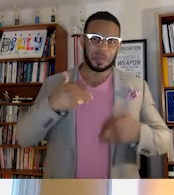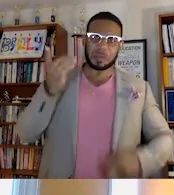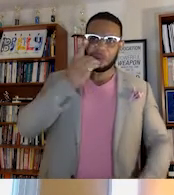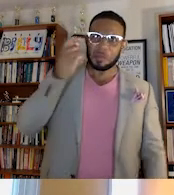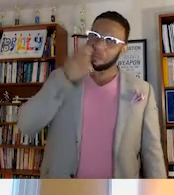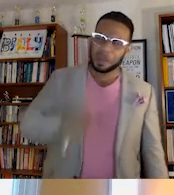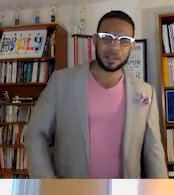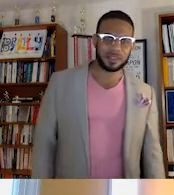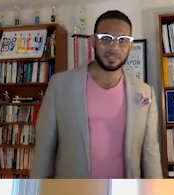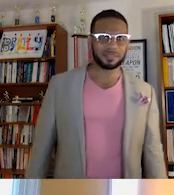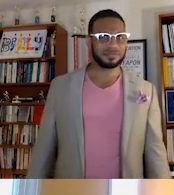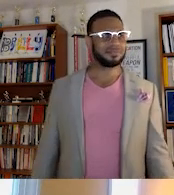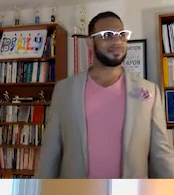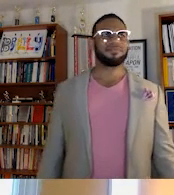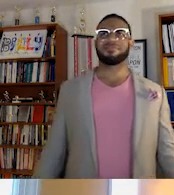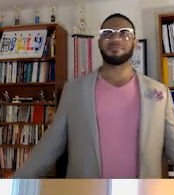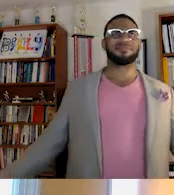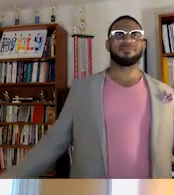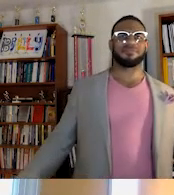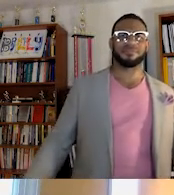dinner.